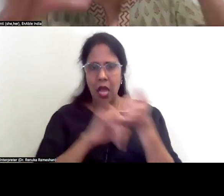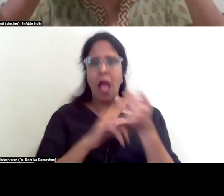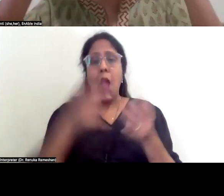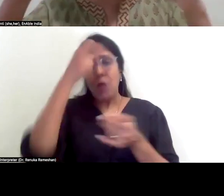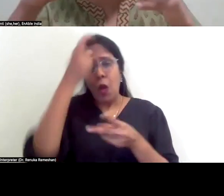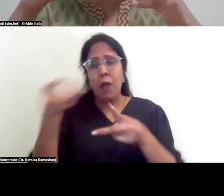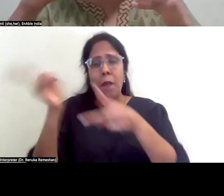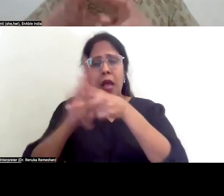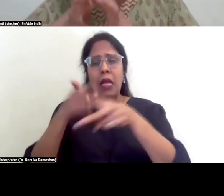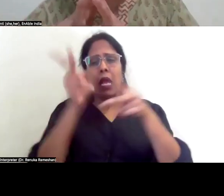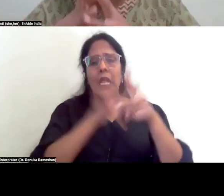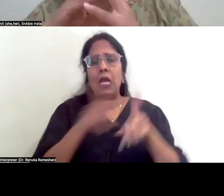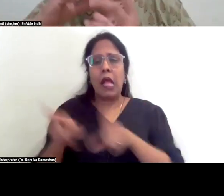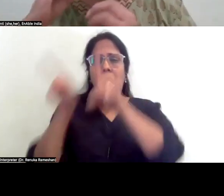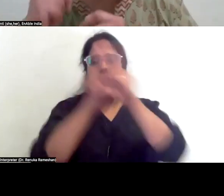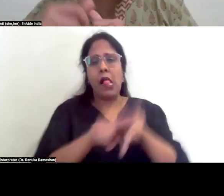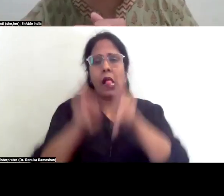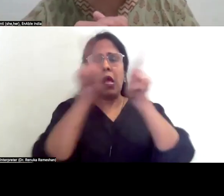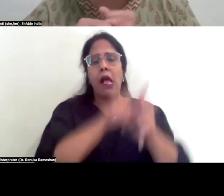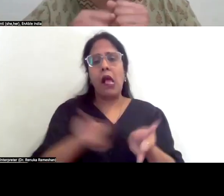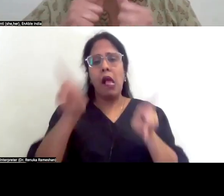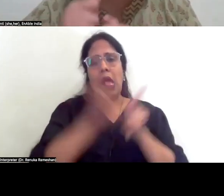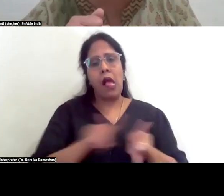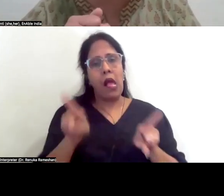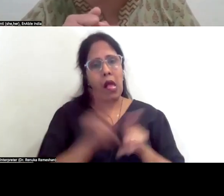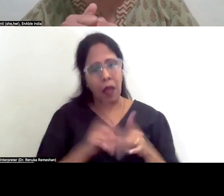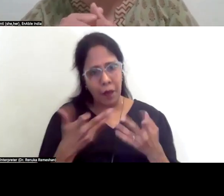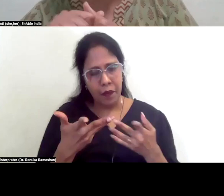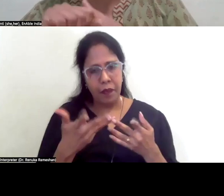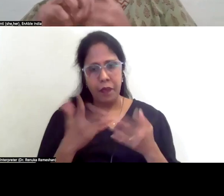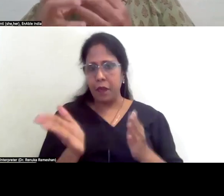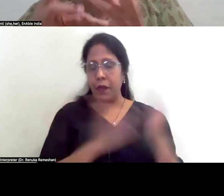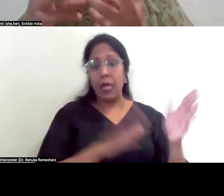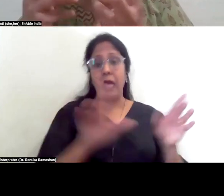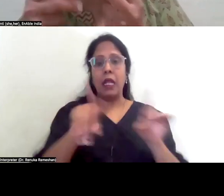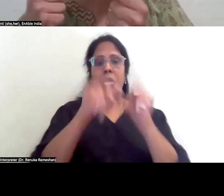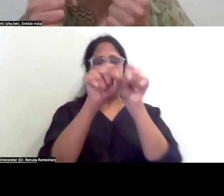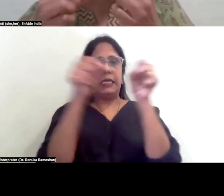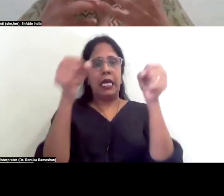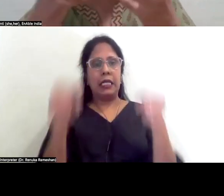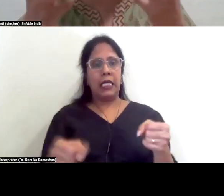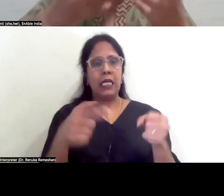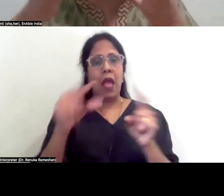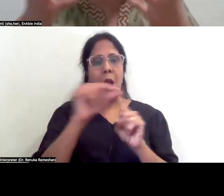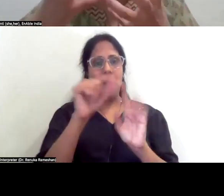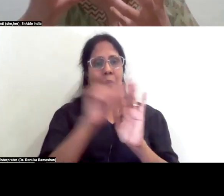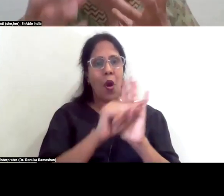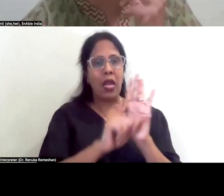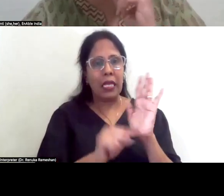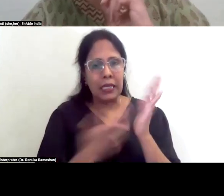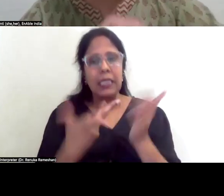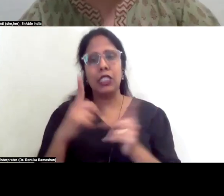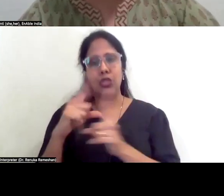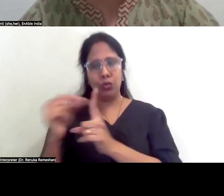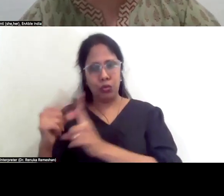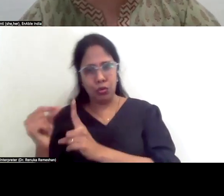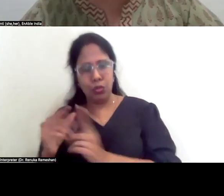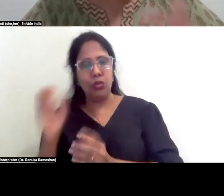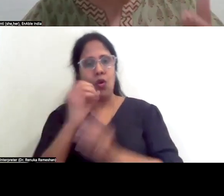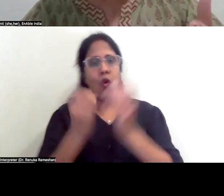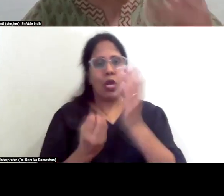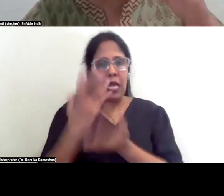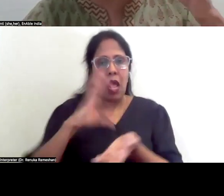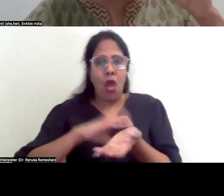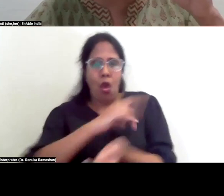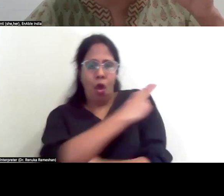Next, the structures, right? The policies, the practices, the physical objects, right? Like a hospital, and